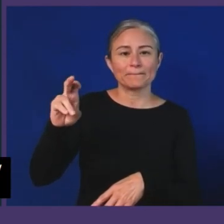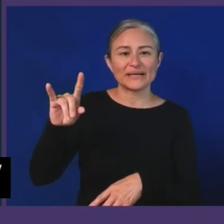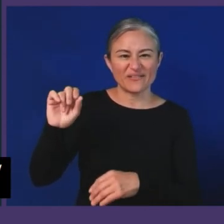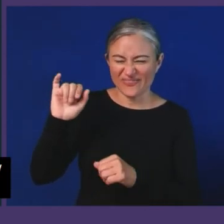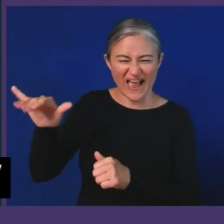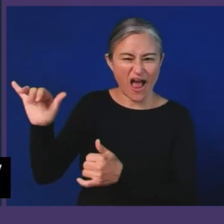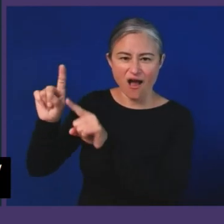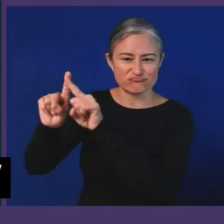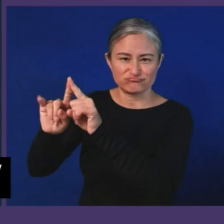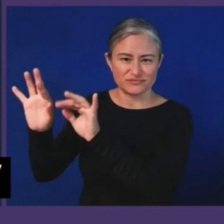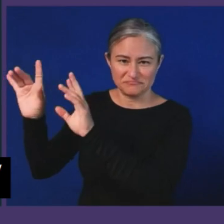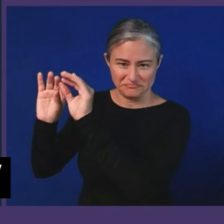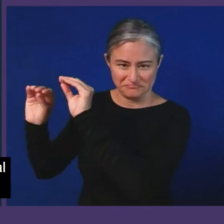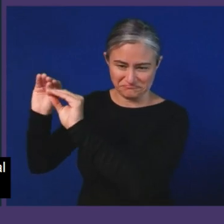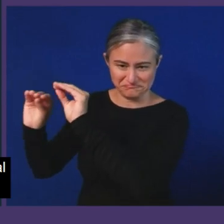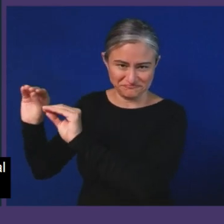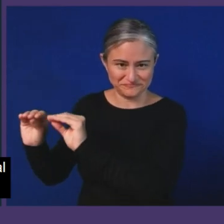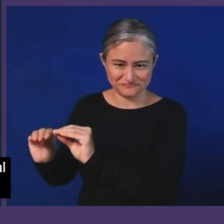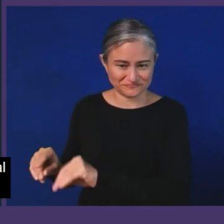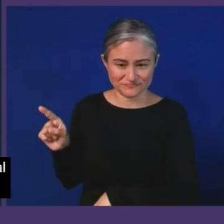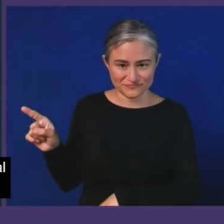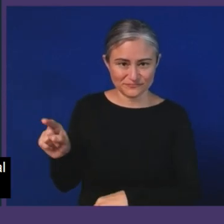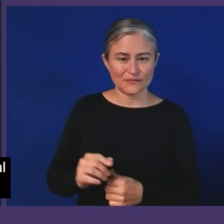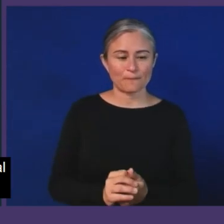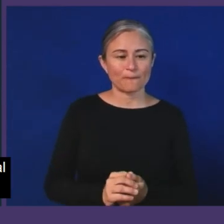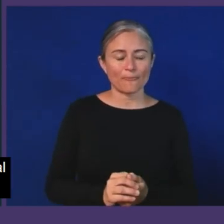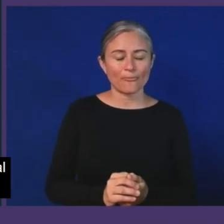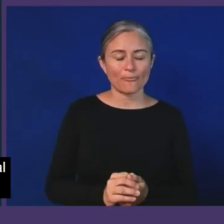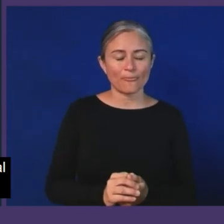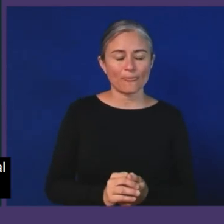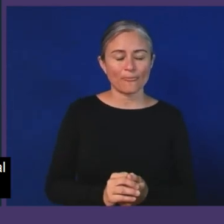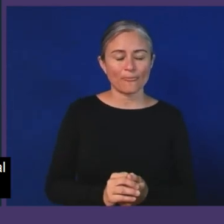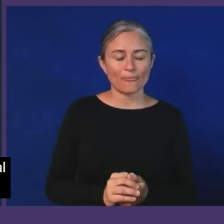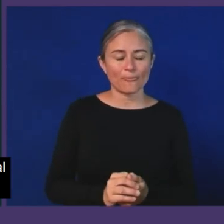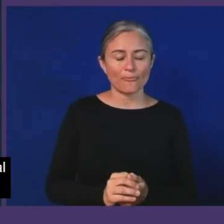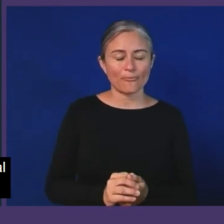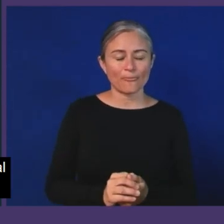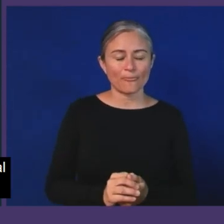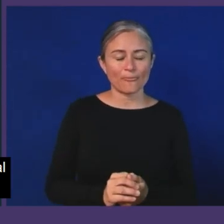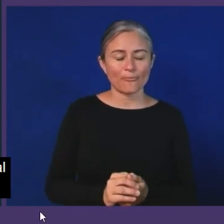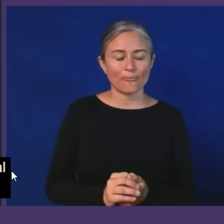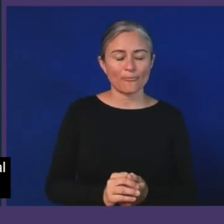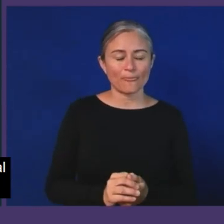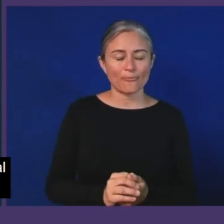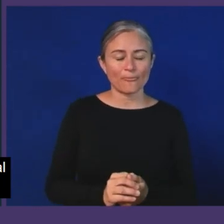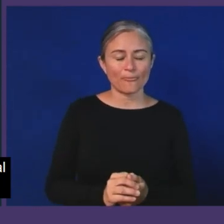given proportions, and that forms the training set for the neural net,